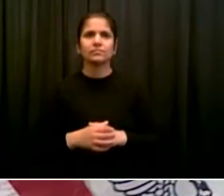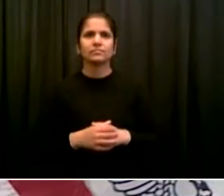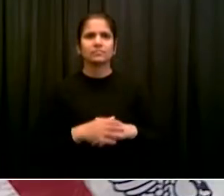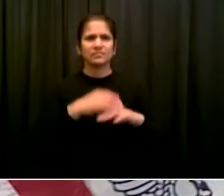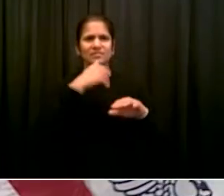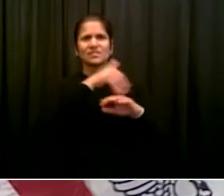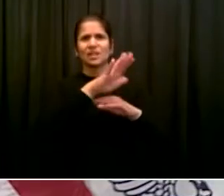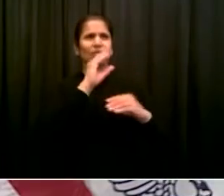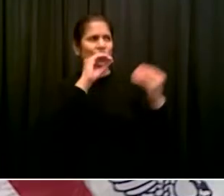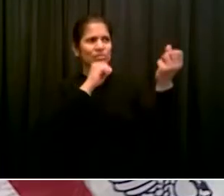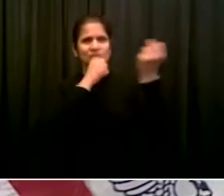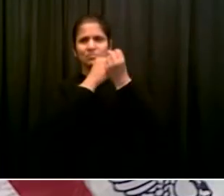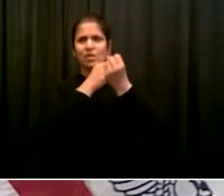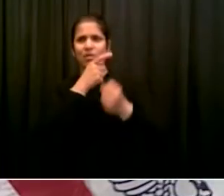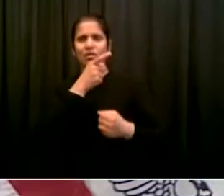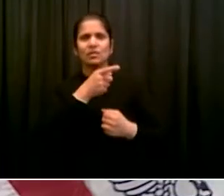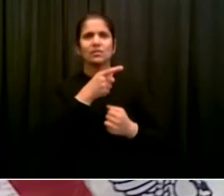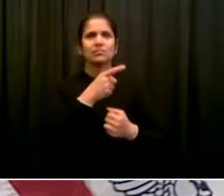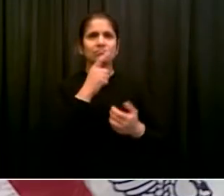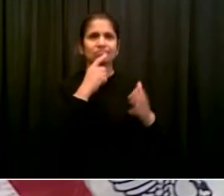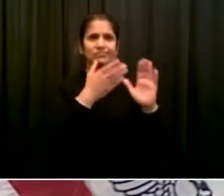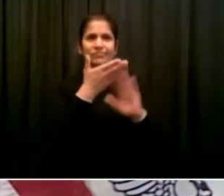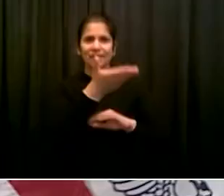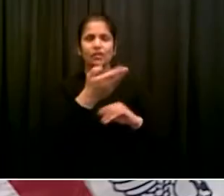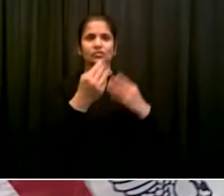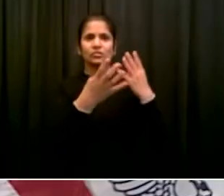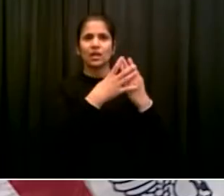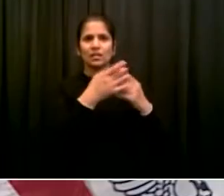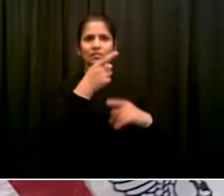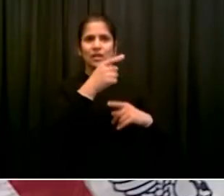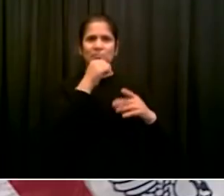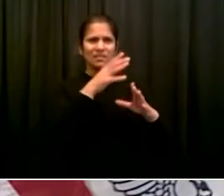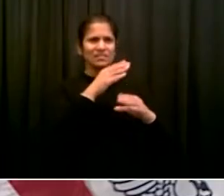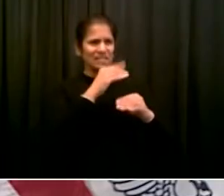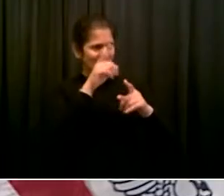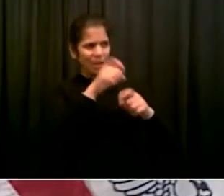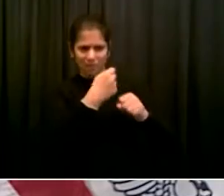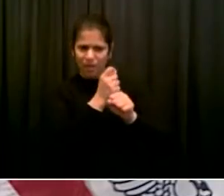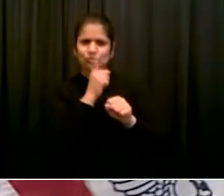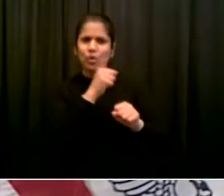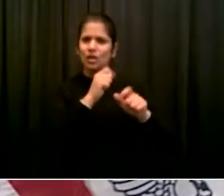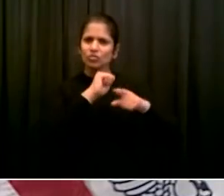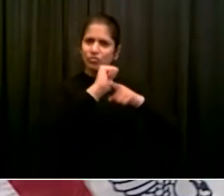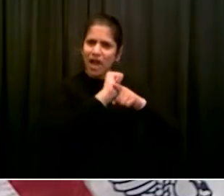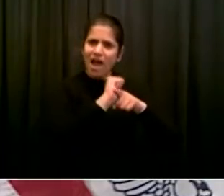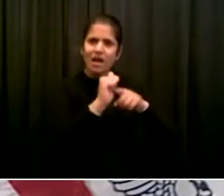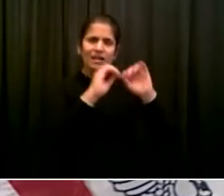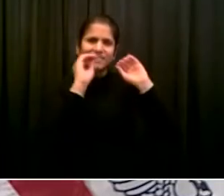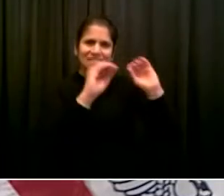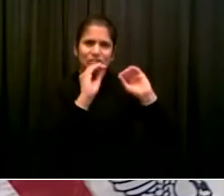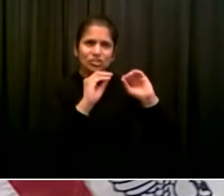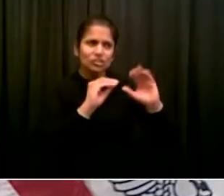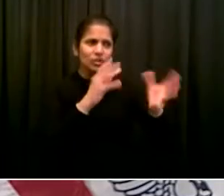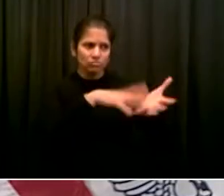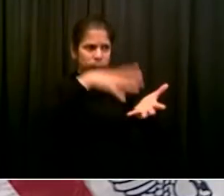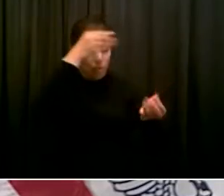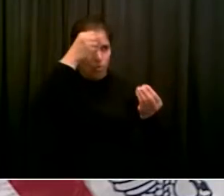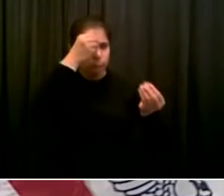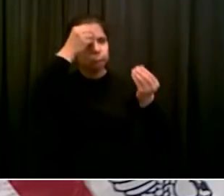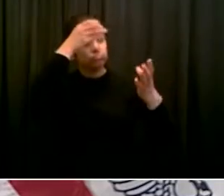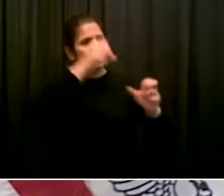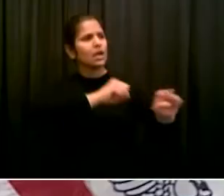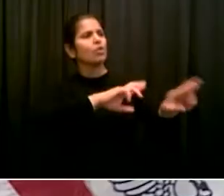jail, training and education. We greatly expanded it compared to what the previous administration did. We